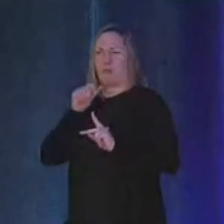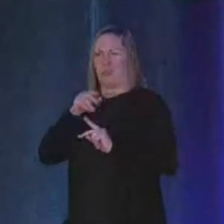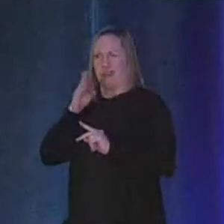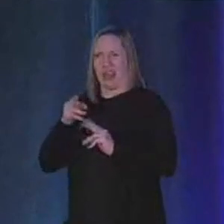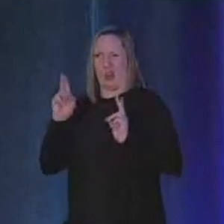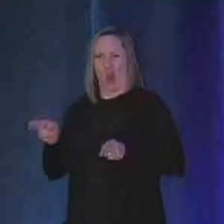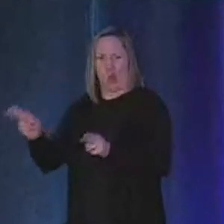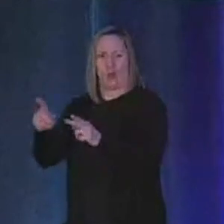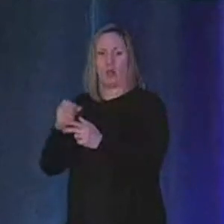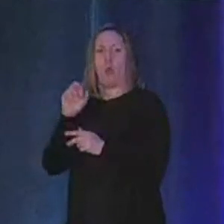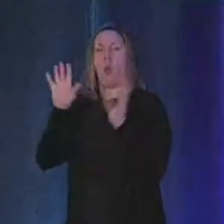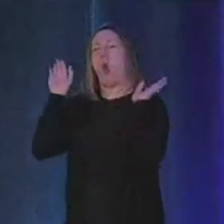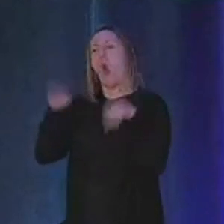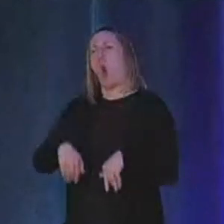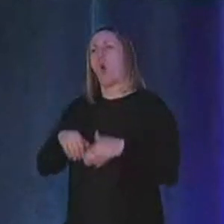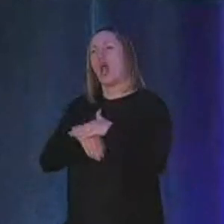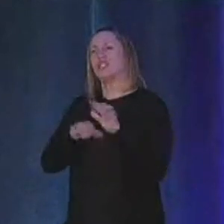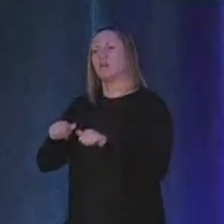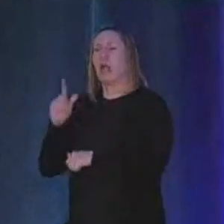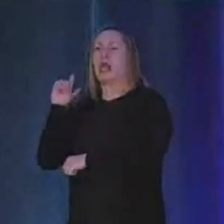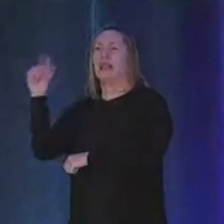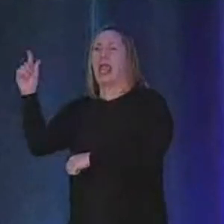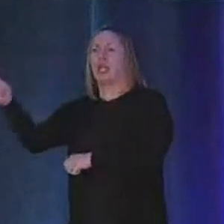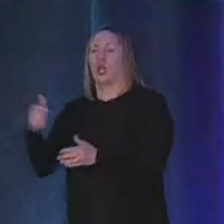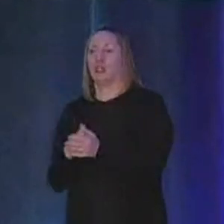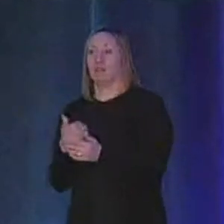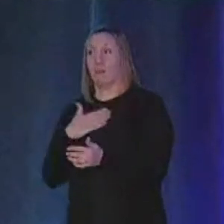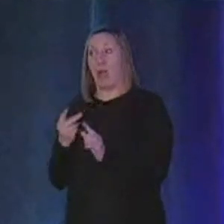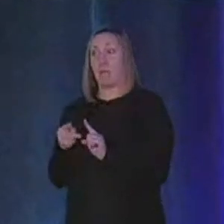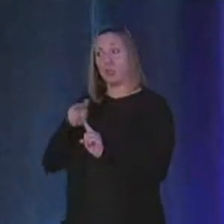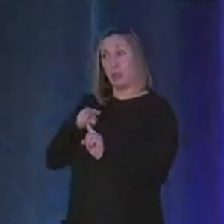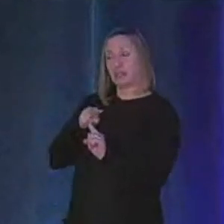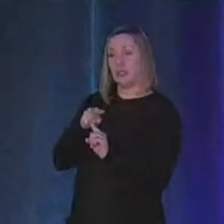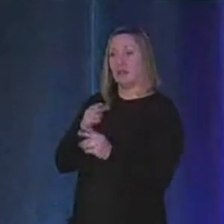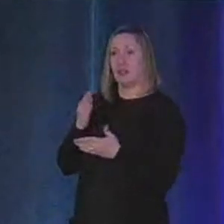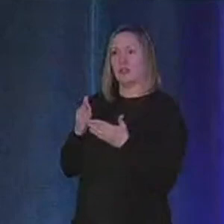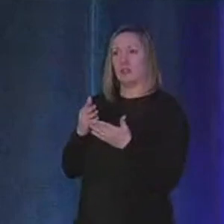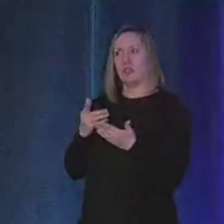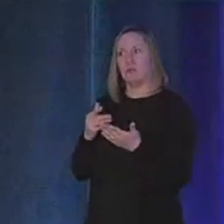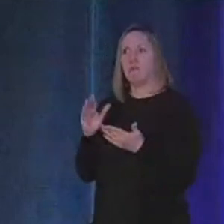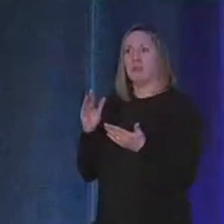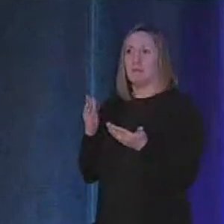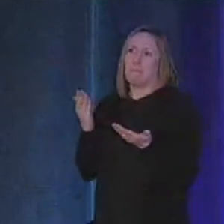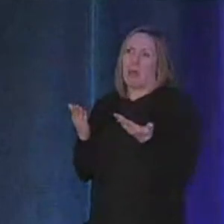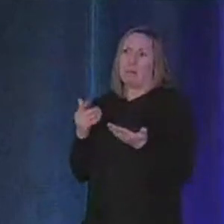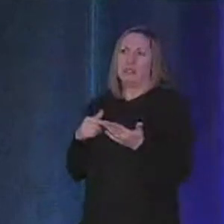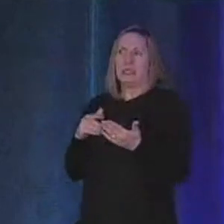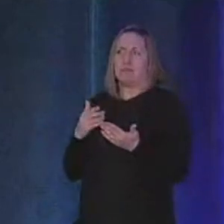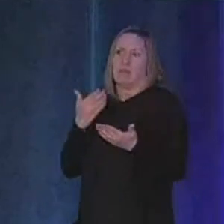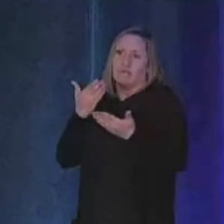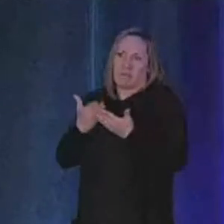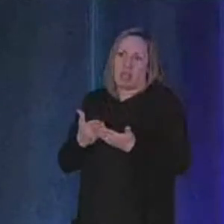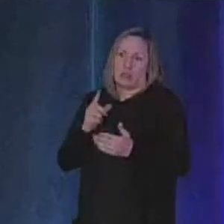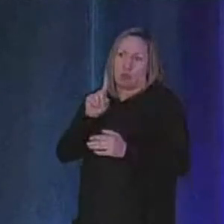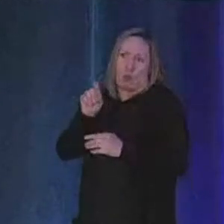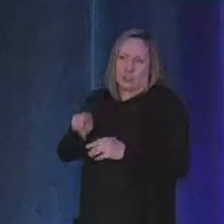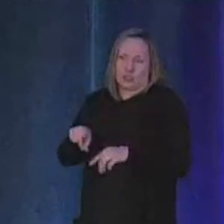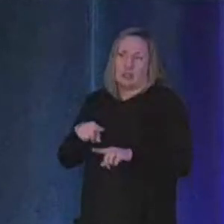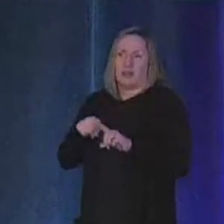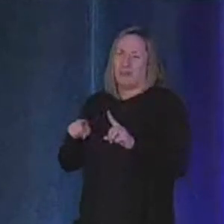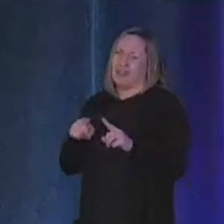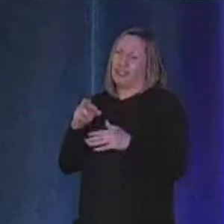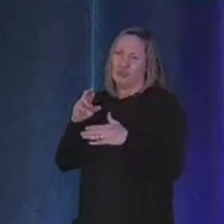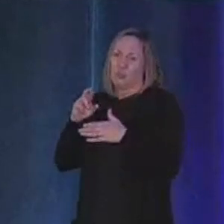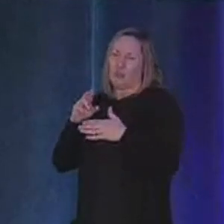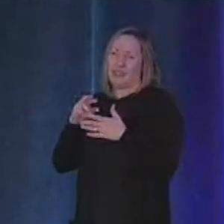later. Like from a naive perspective, this might seem like these are valid questions, but I do think they're the result of just being